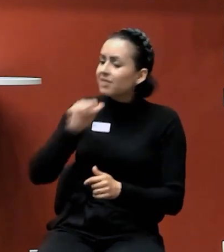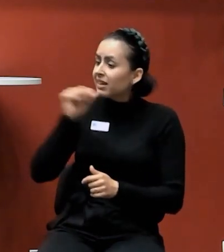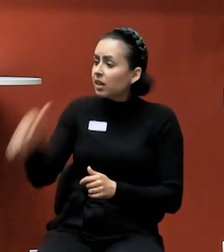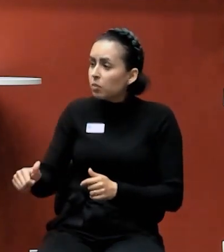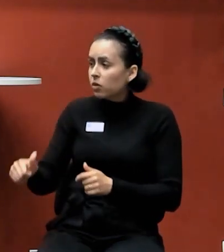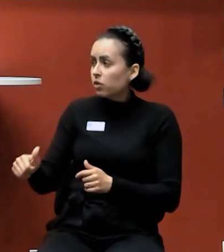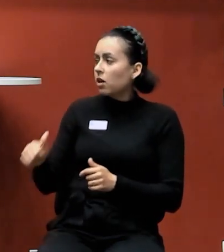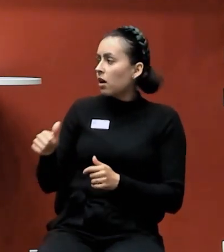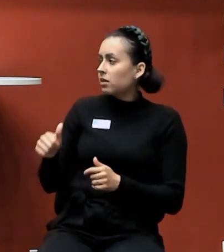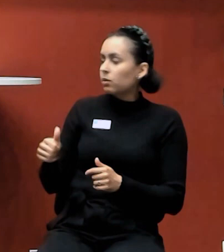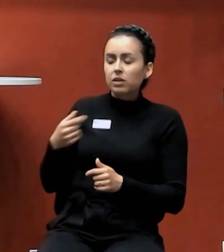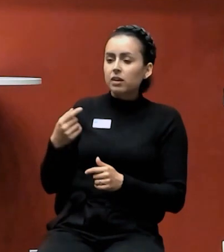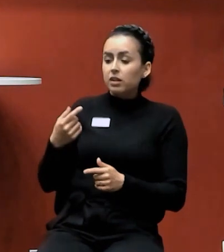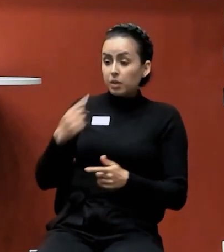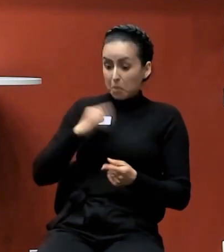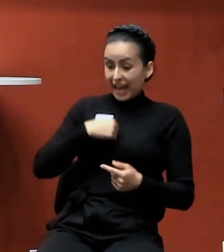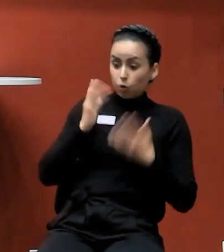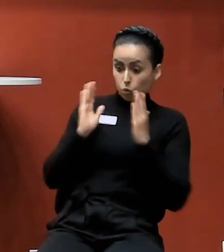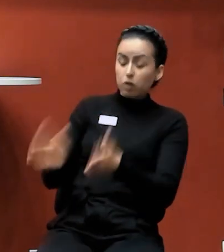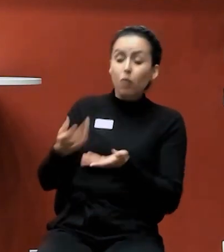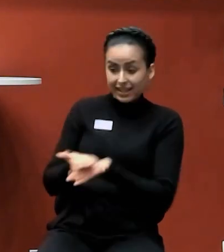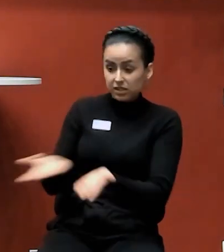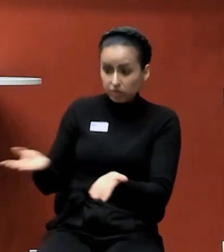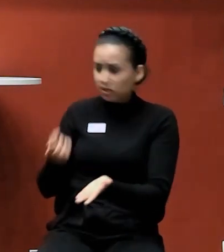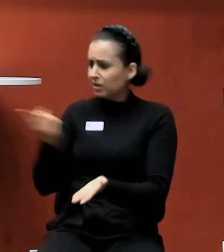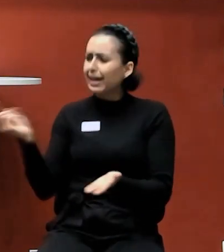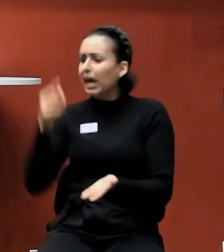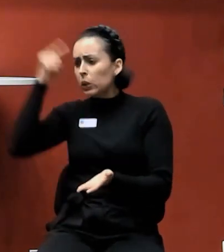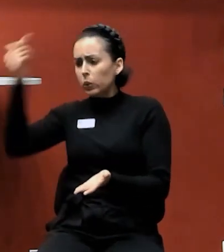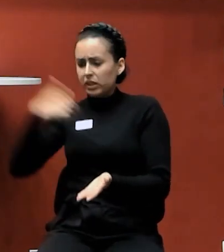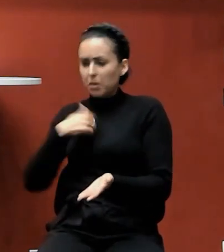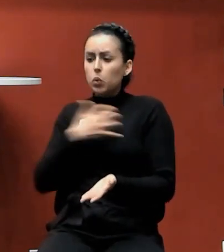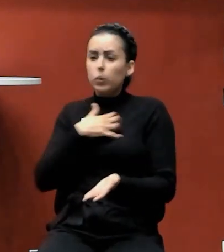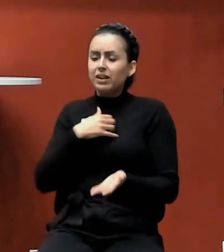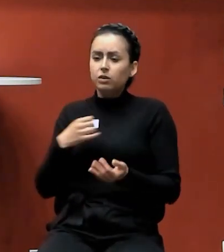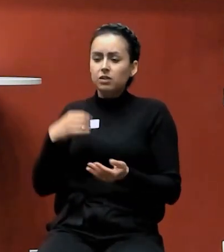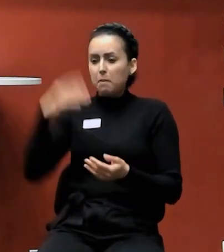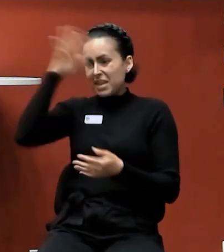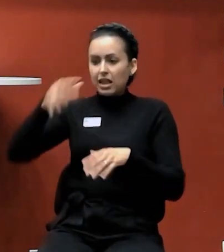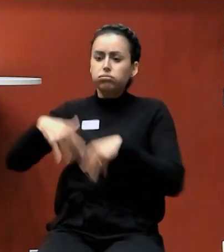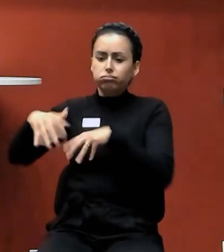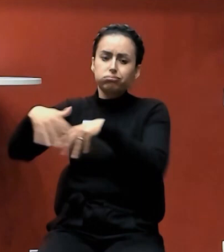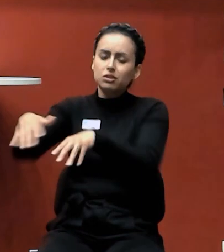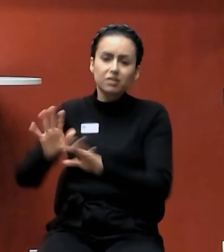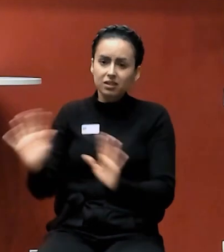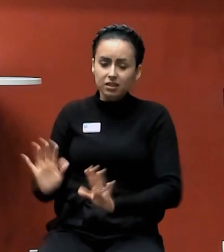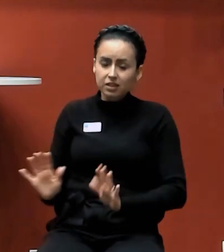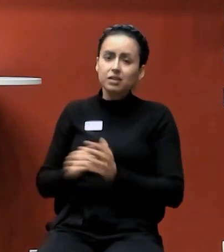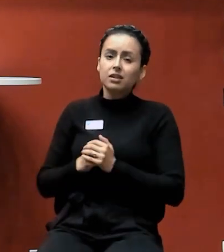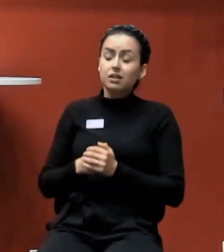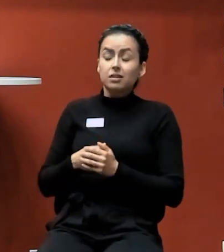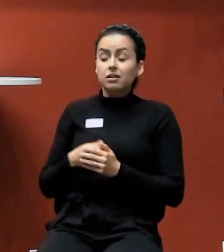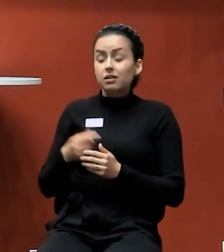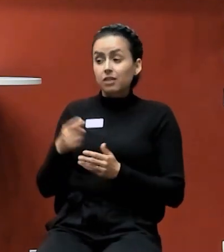throw off the government, you know? So what I did, I knew it was very challenging, and it was a lot of hard work, but